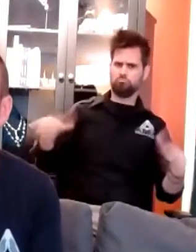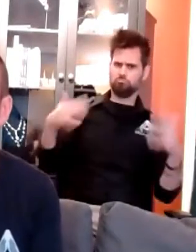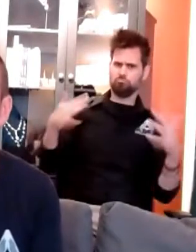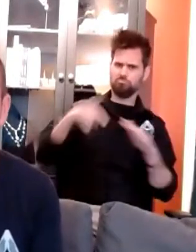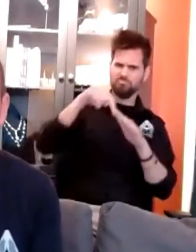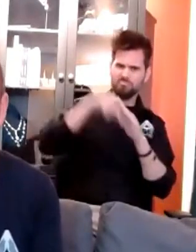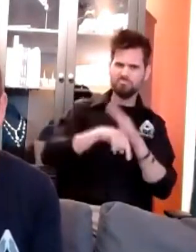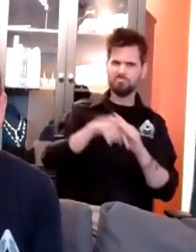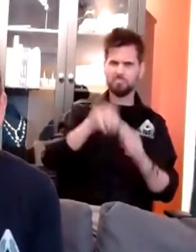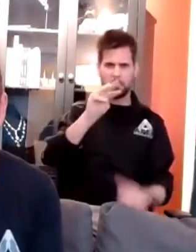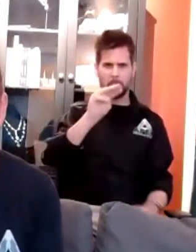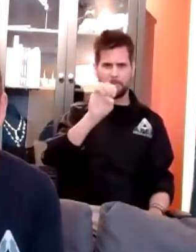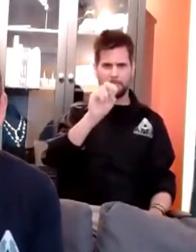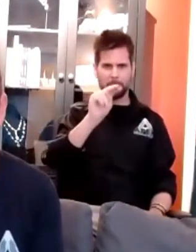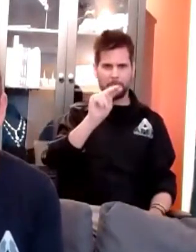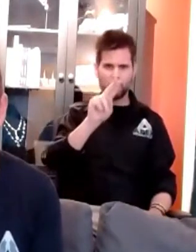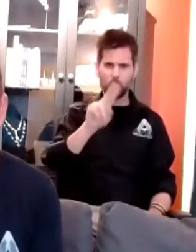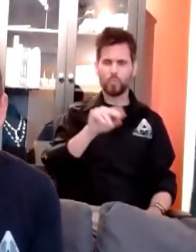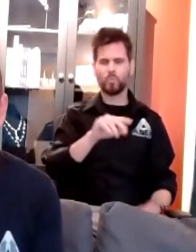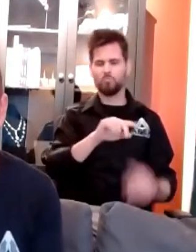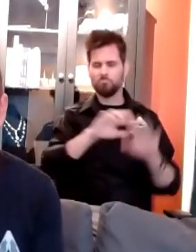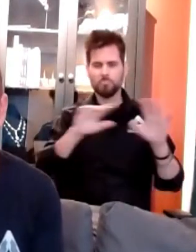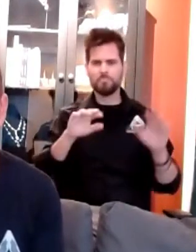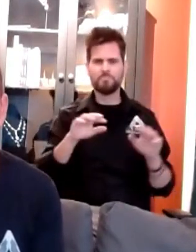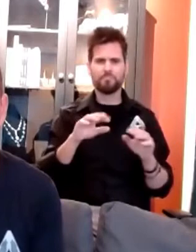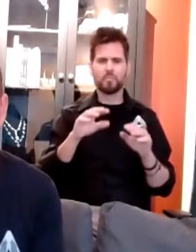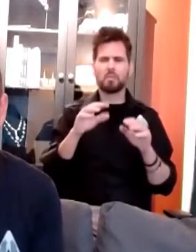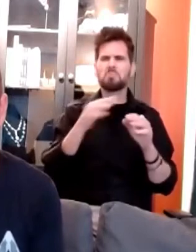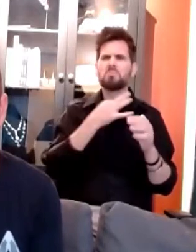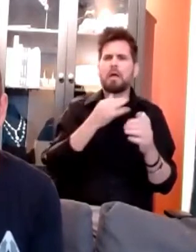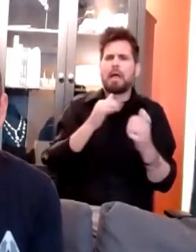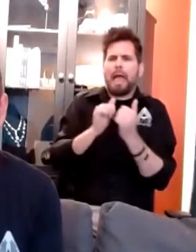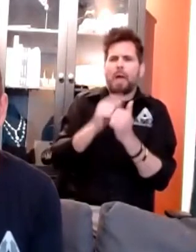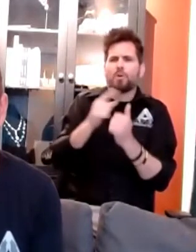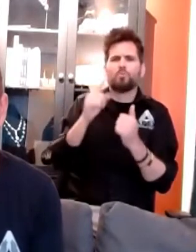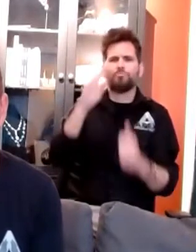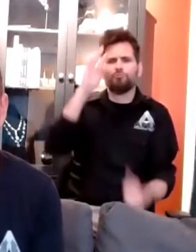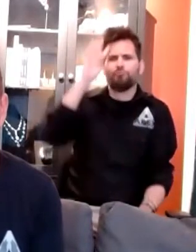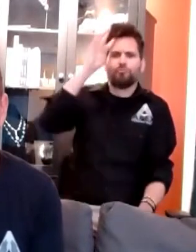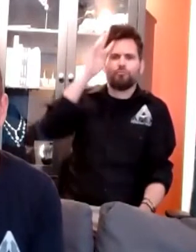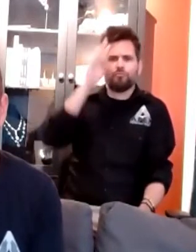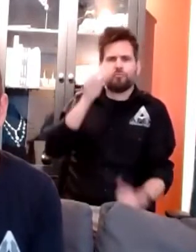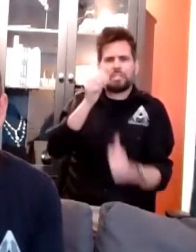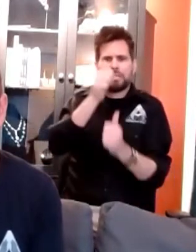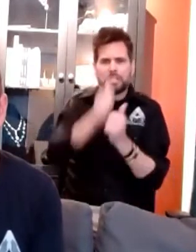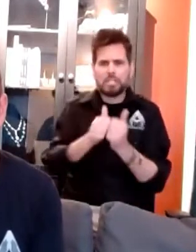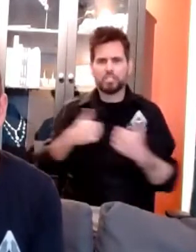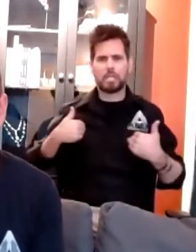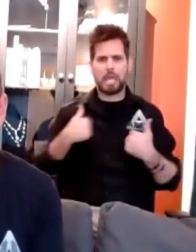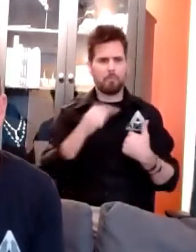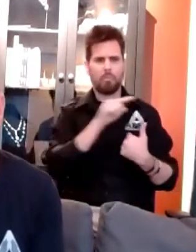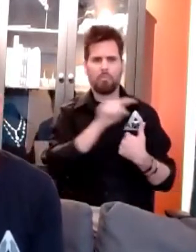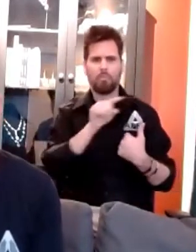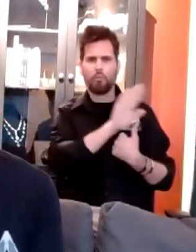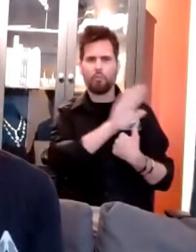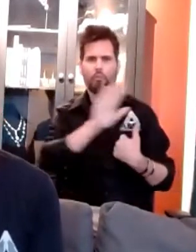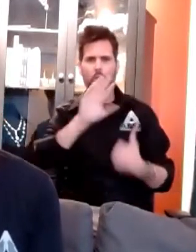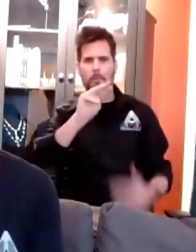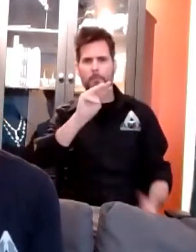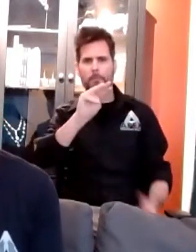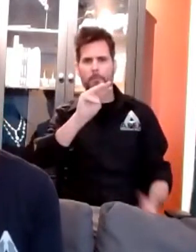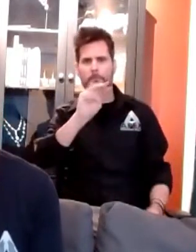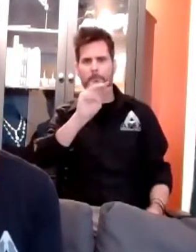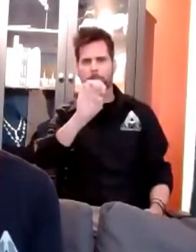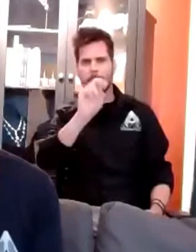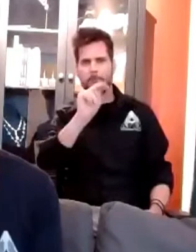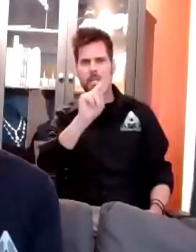frames. How do you decide what that menu is for each dog, for each wolf dog? I think that's a